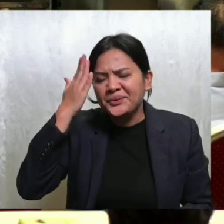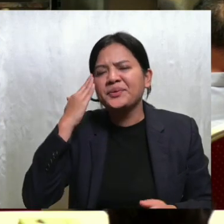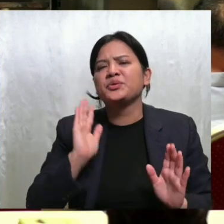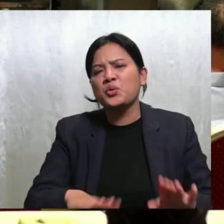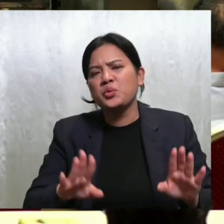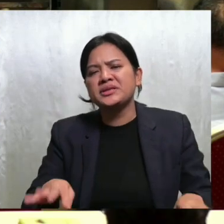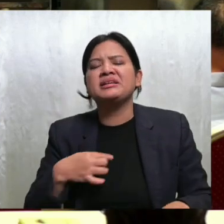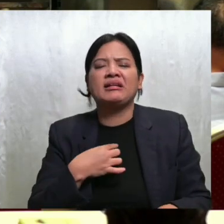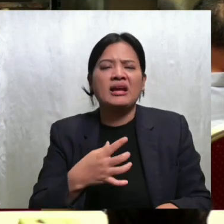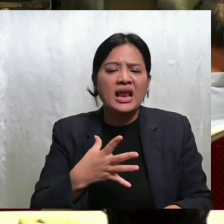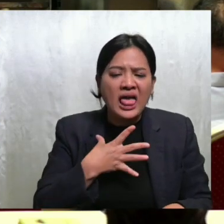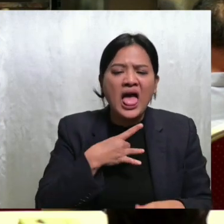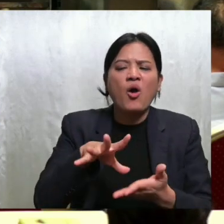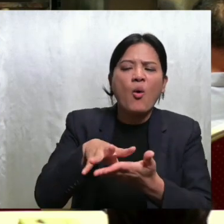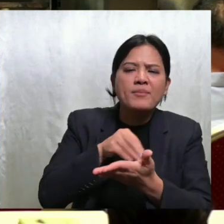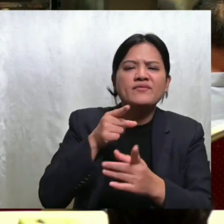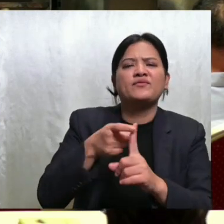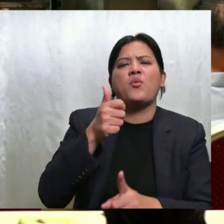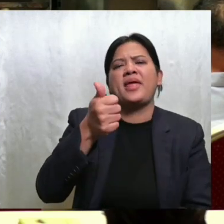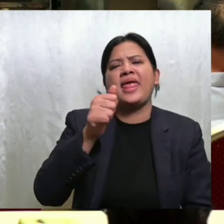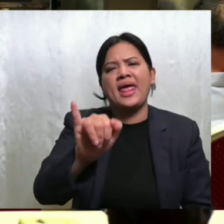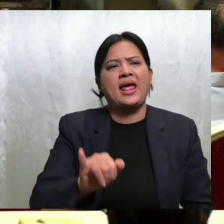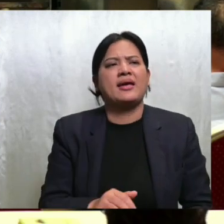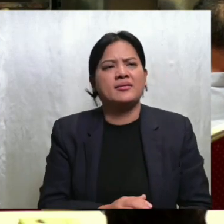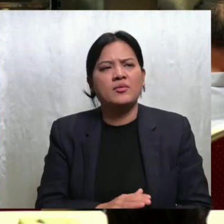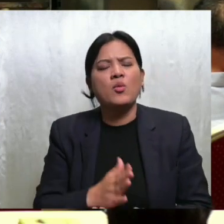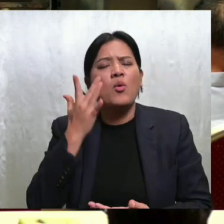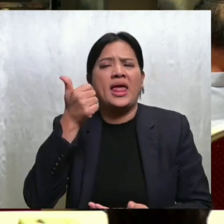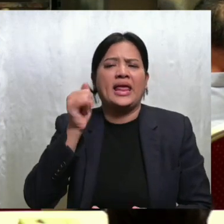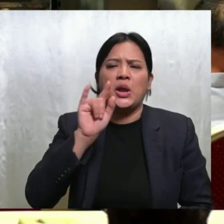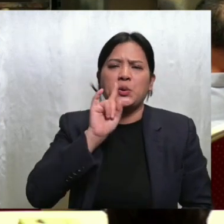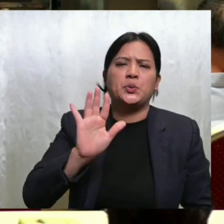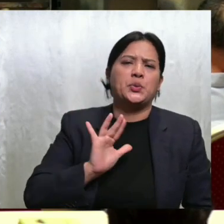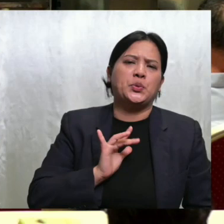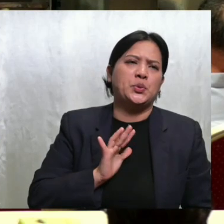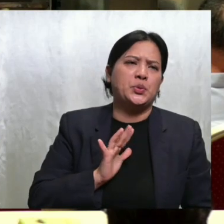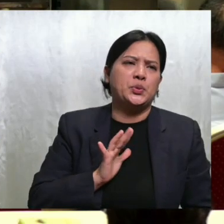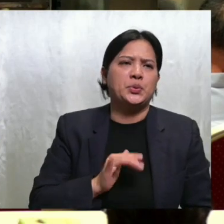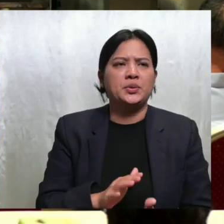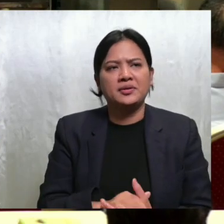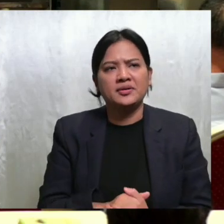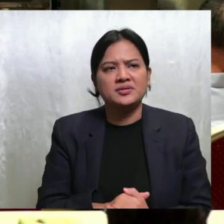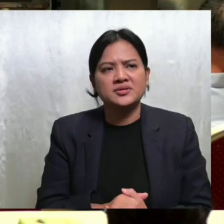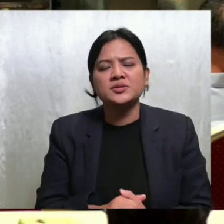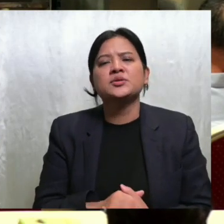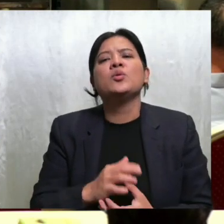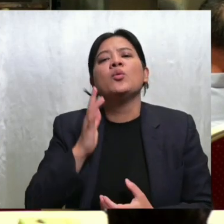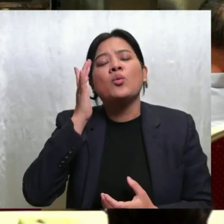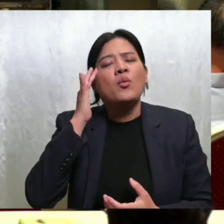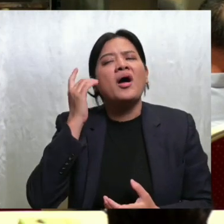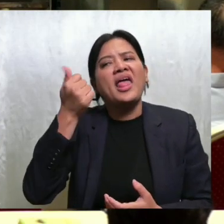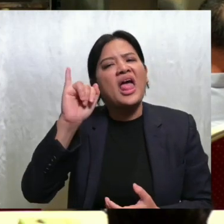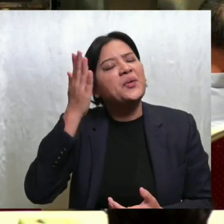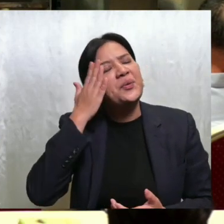adapt the AI to our learning process. That will actually help us a lot and will